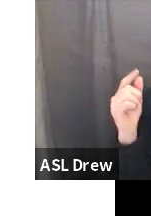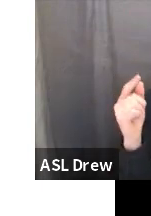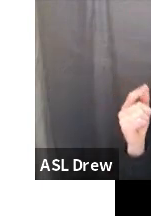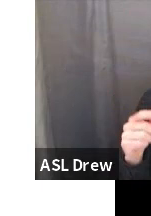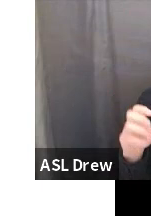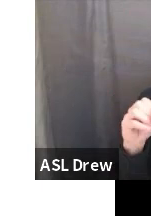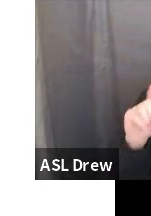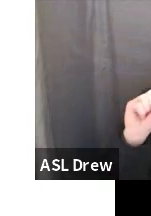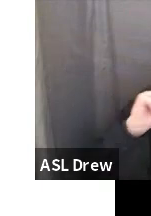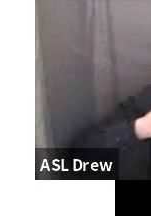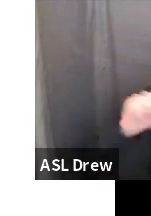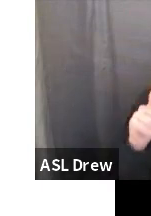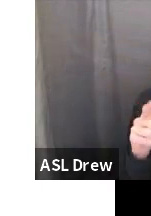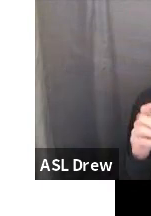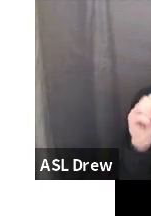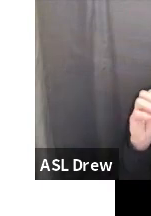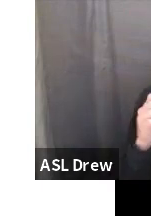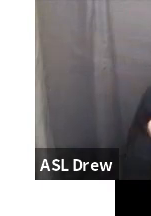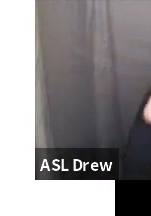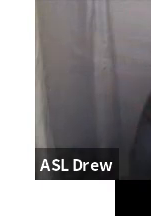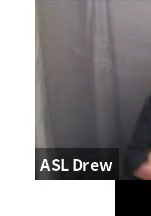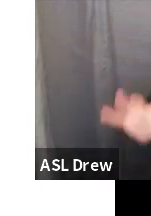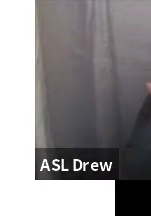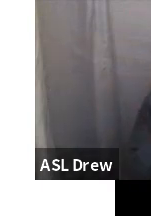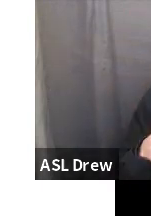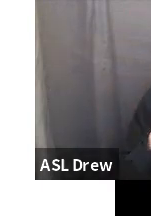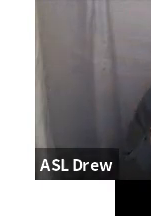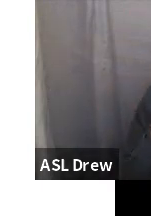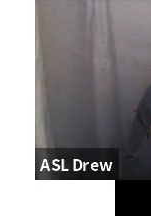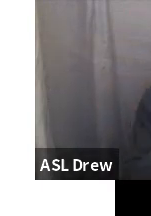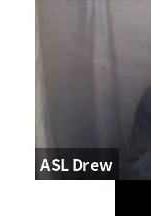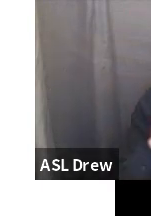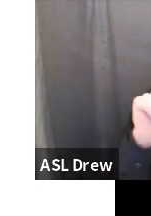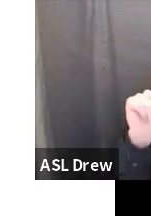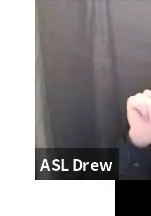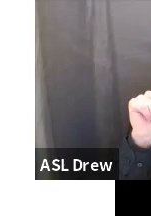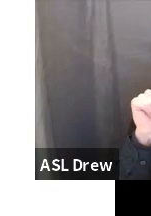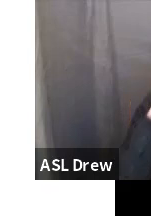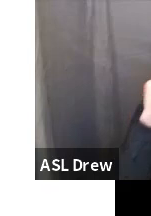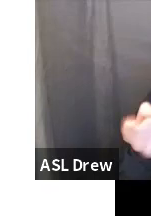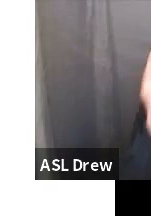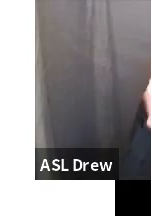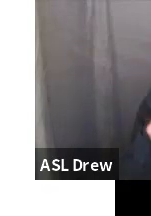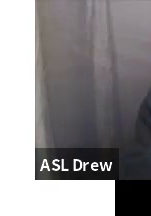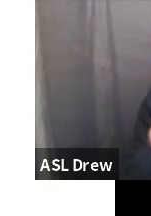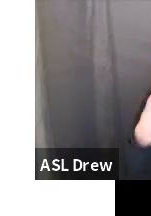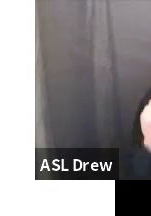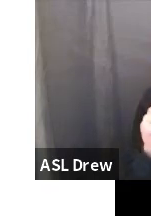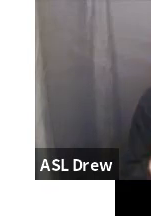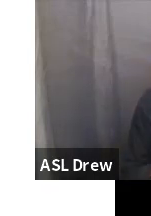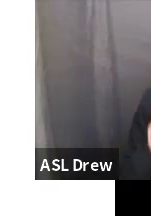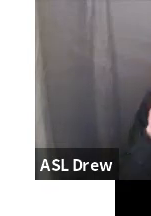share the data for one particular school, Whitney Young High School, which